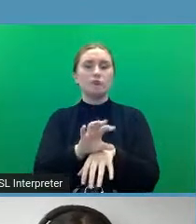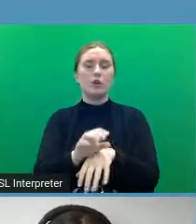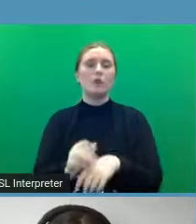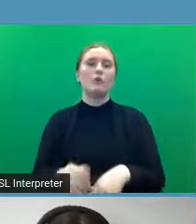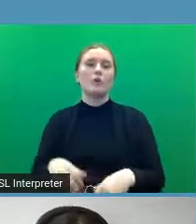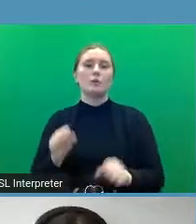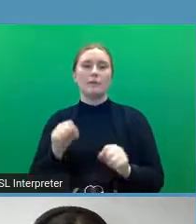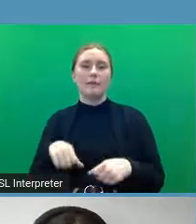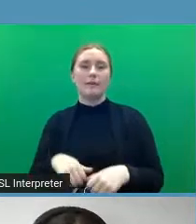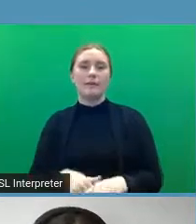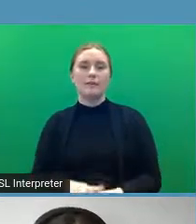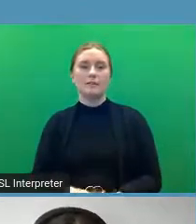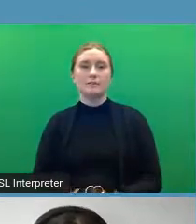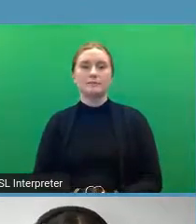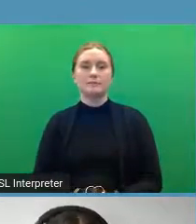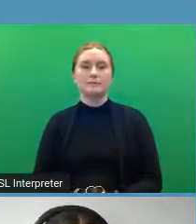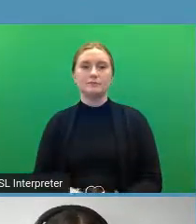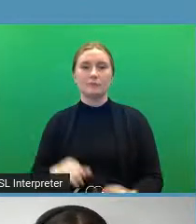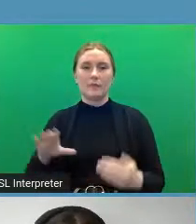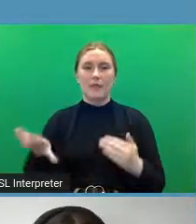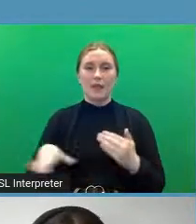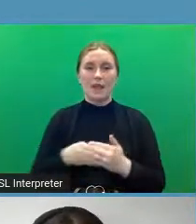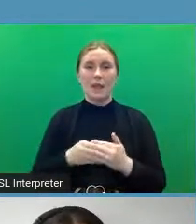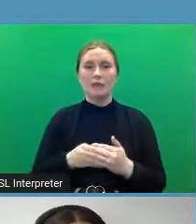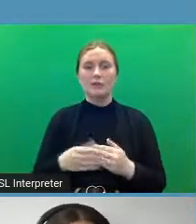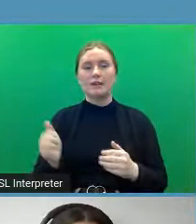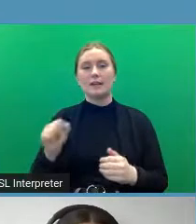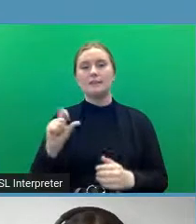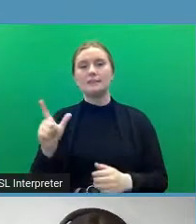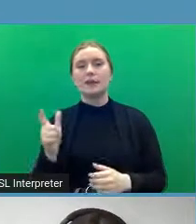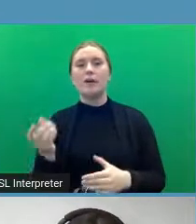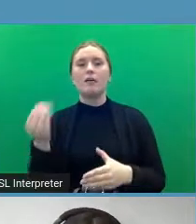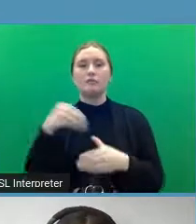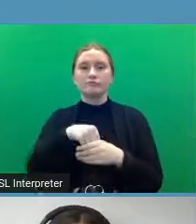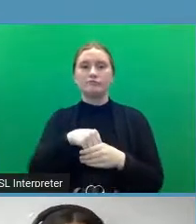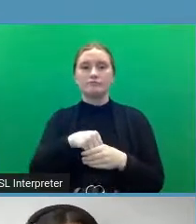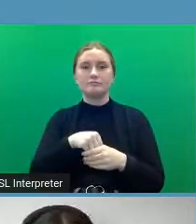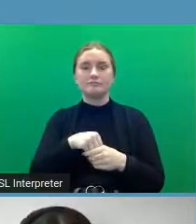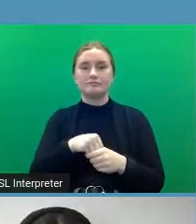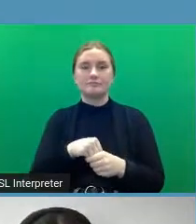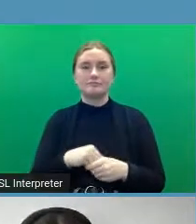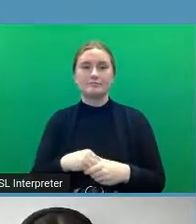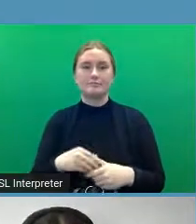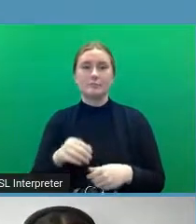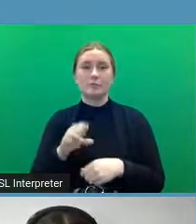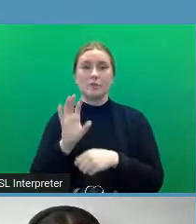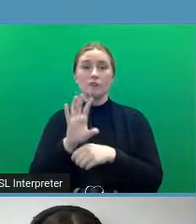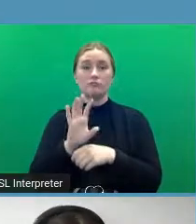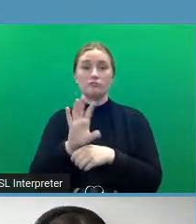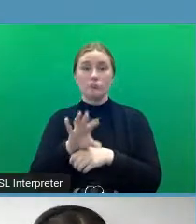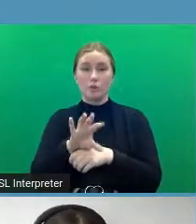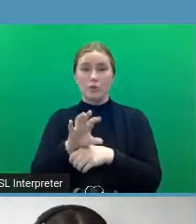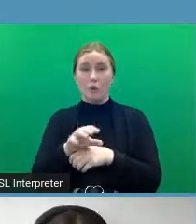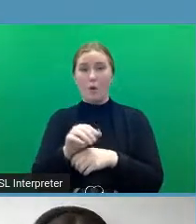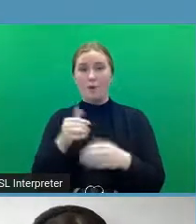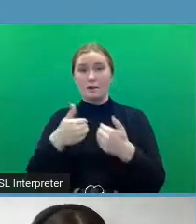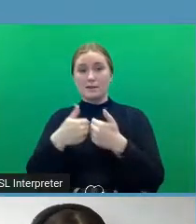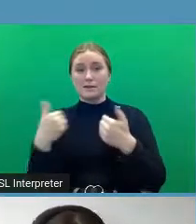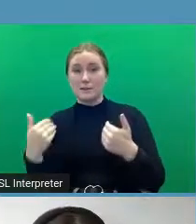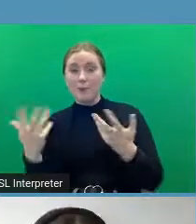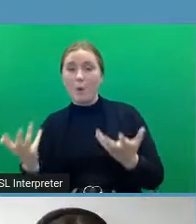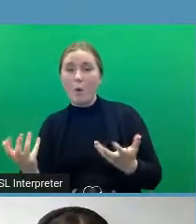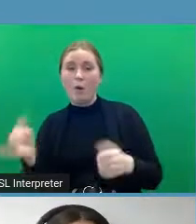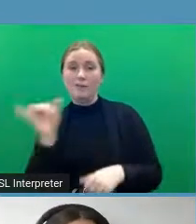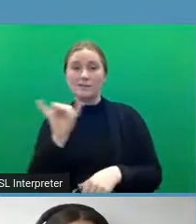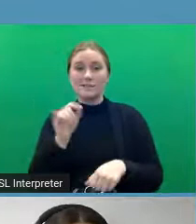capture of ASL interpretation, whether that's being recorded separately or at the same time, and then typically